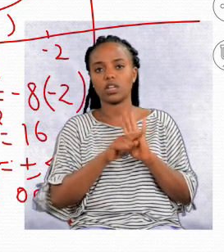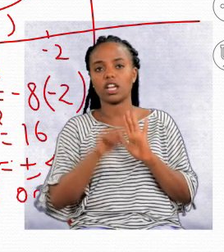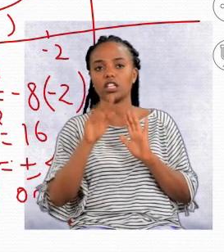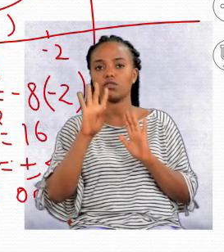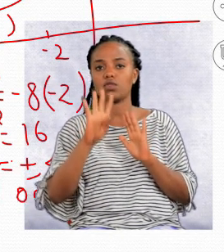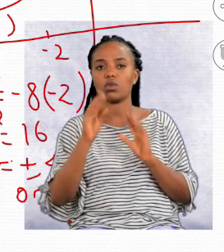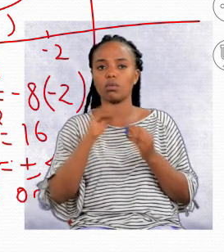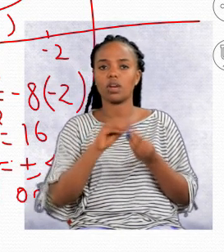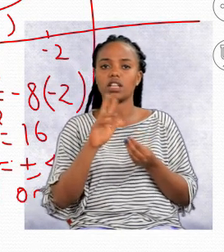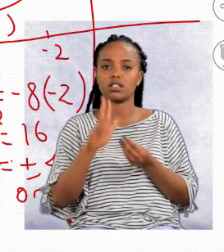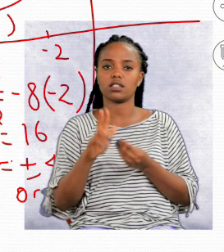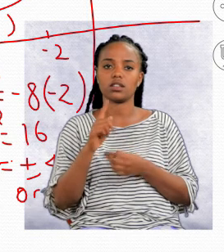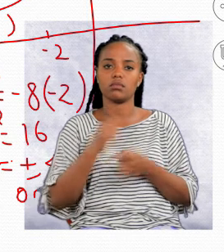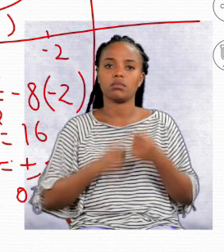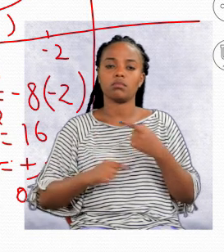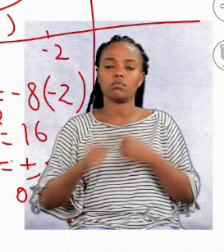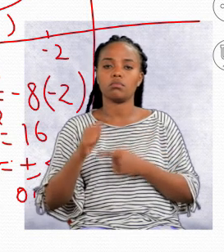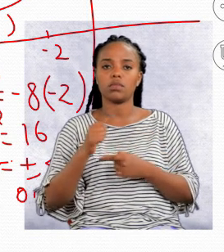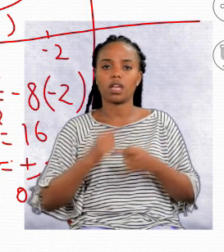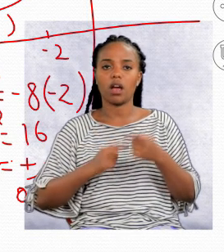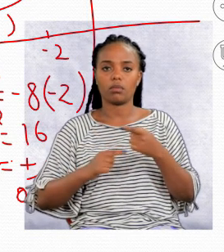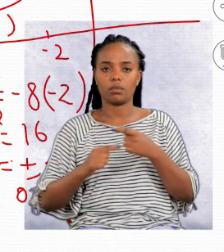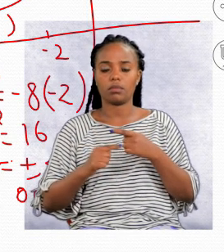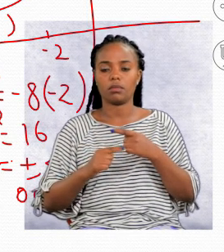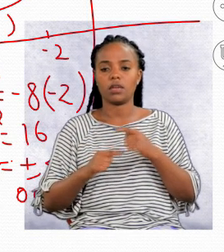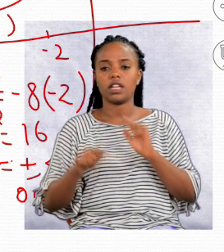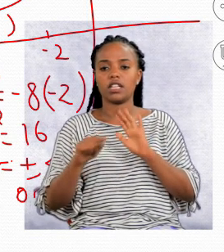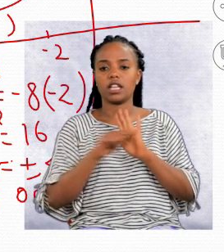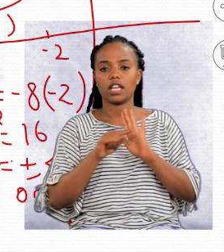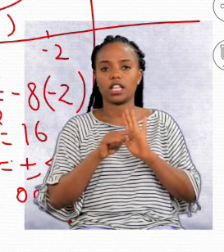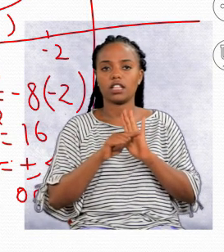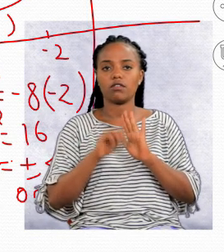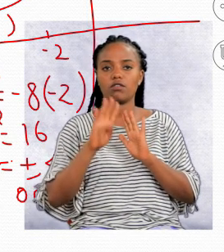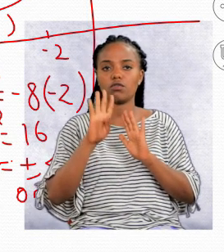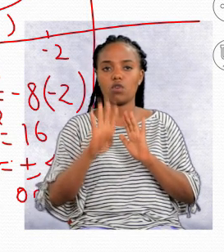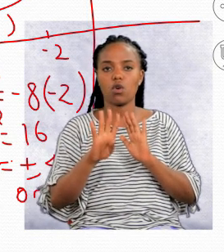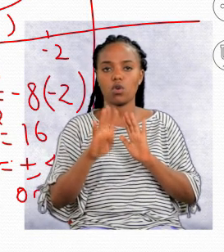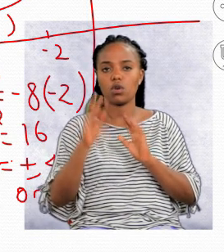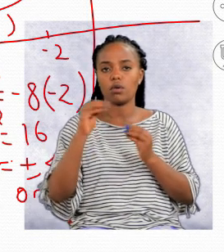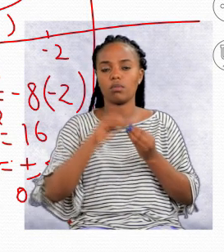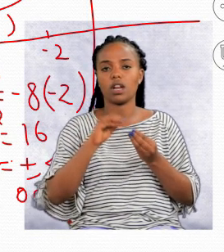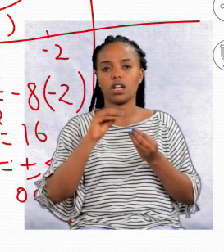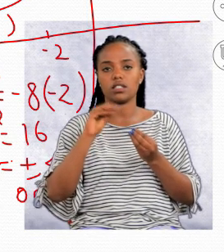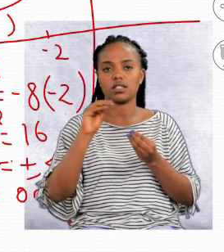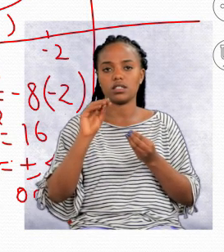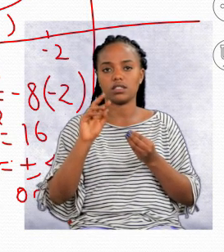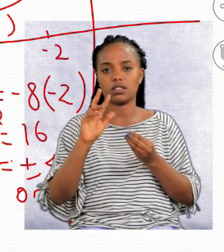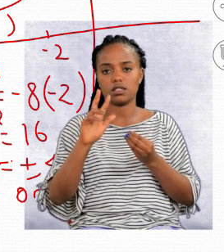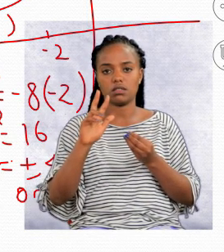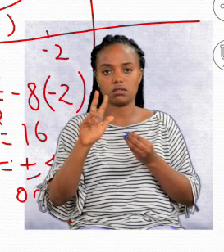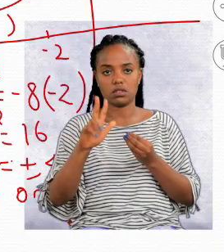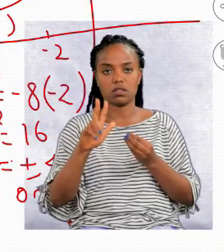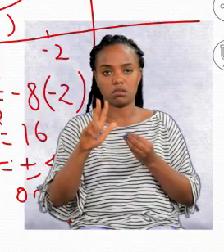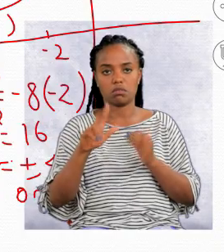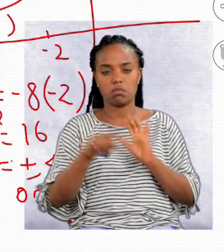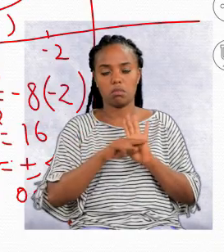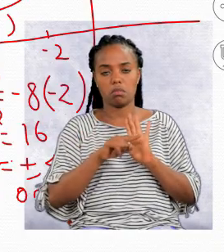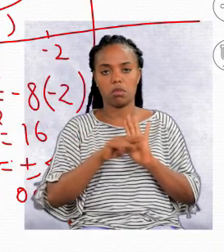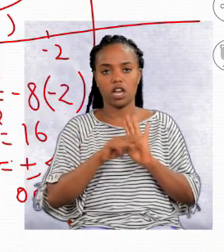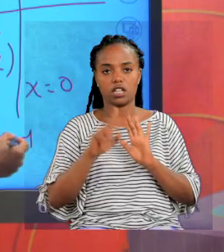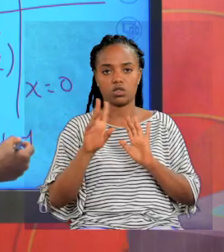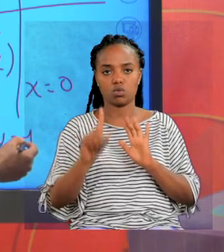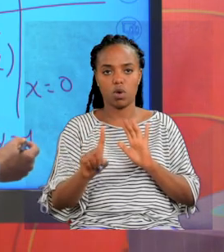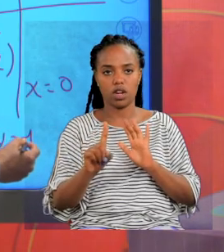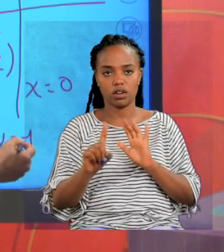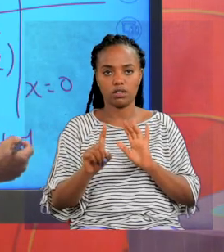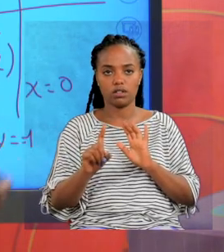3. It becomes negative 4 plus 3, it is negative 4 plus 3 minus 1. Therefore,